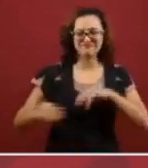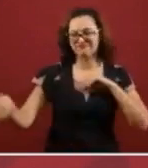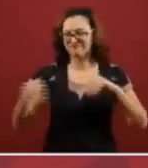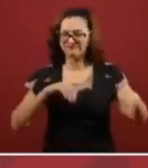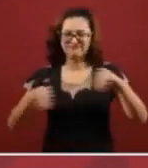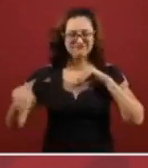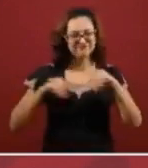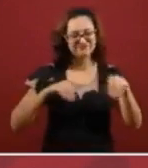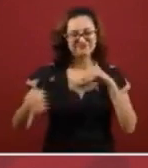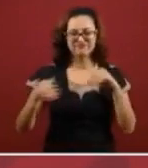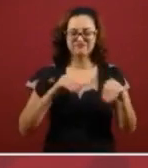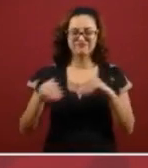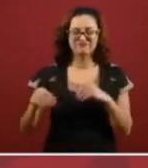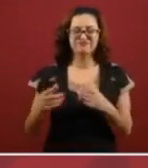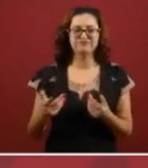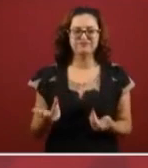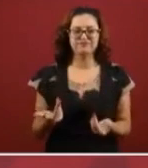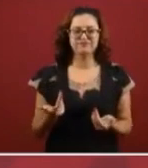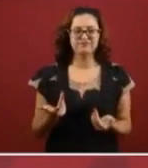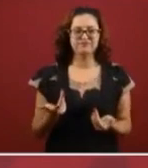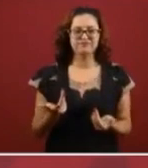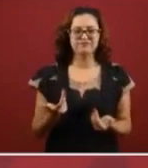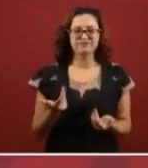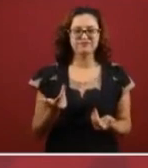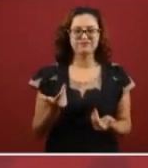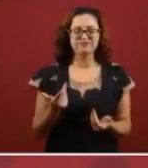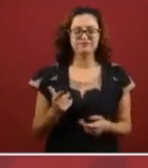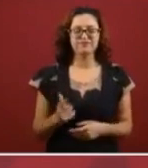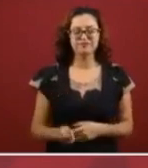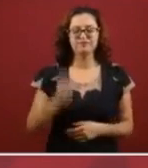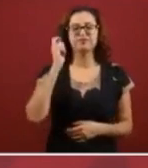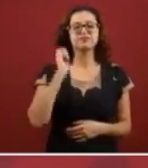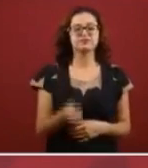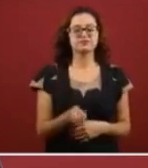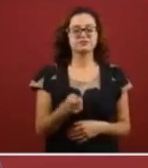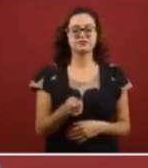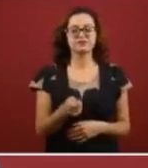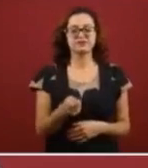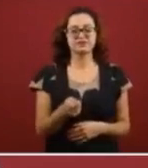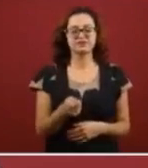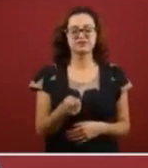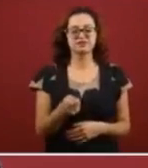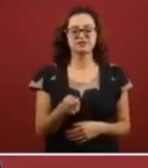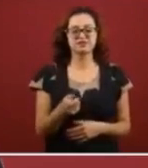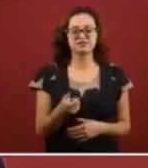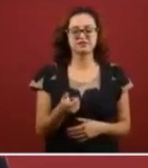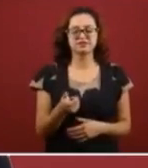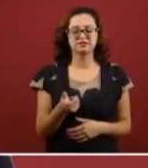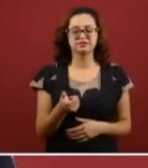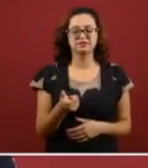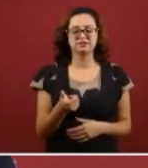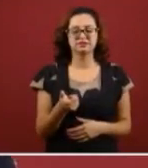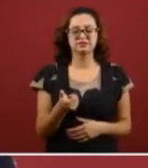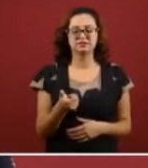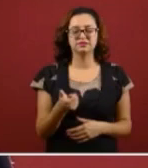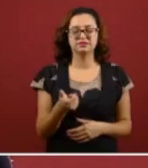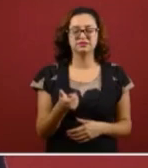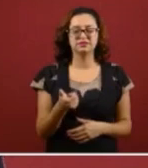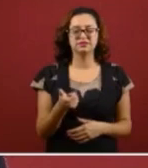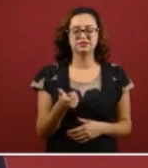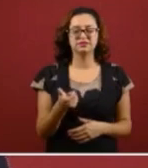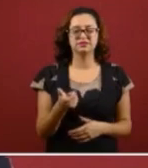We require mobility. This is also a sign of